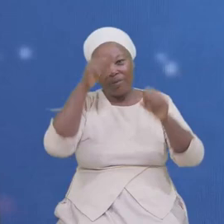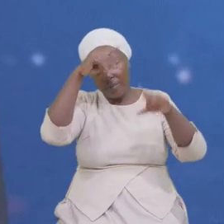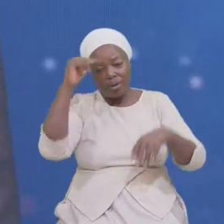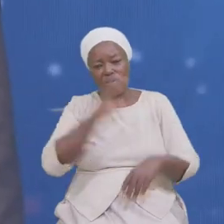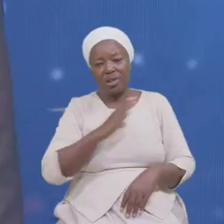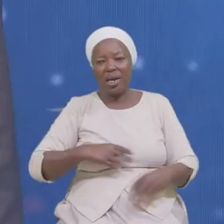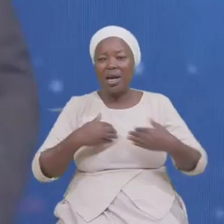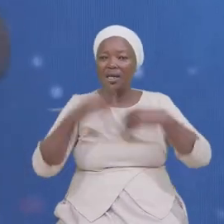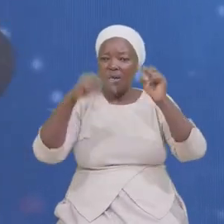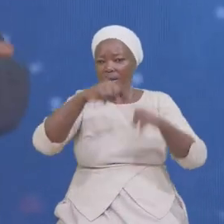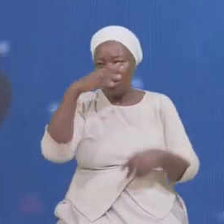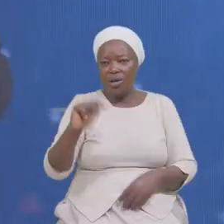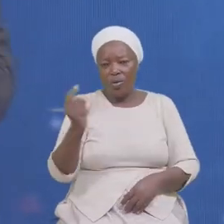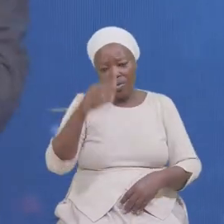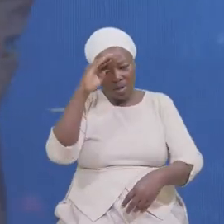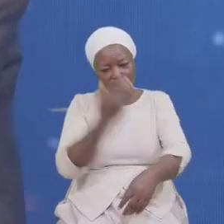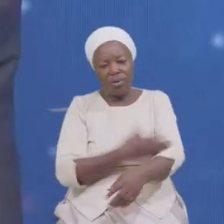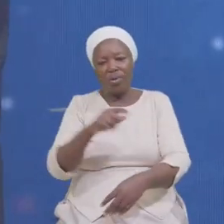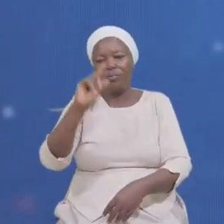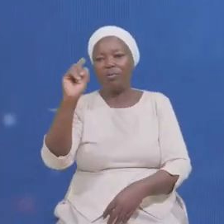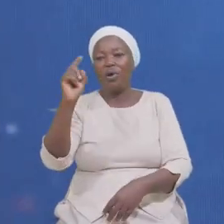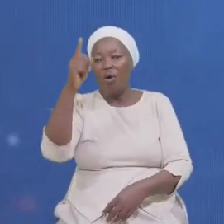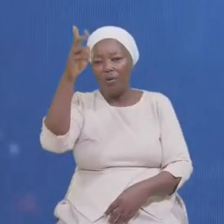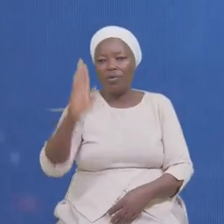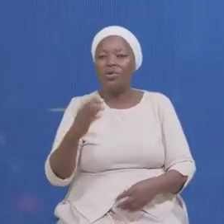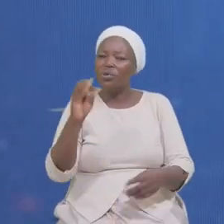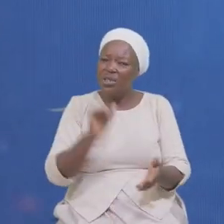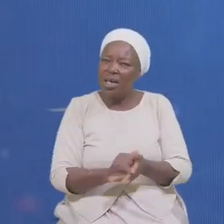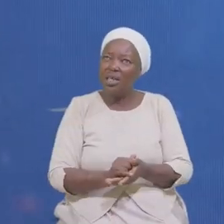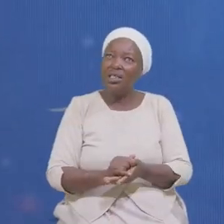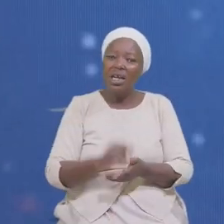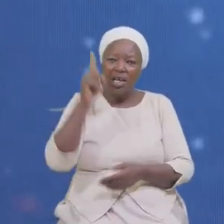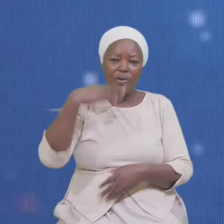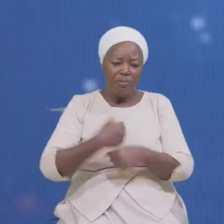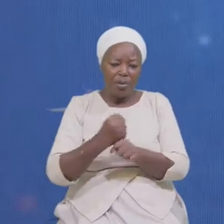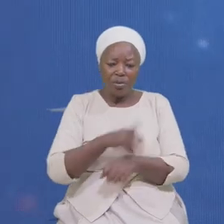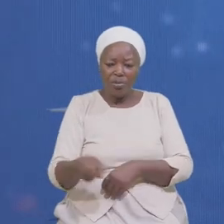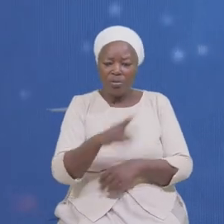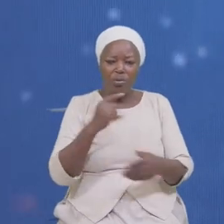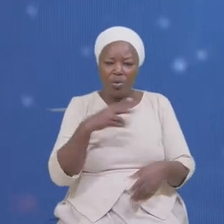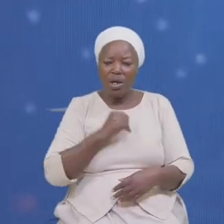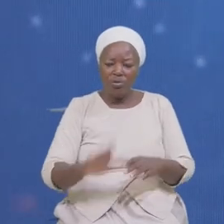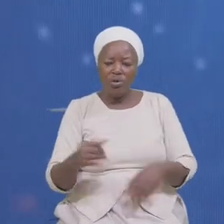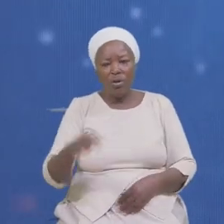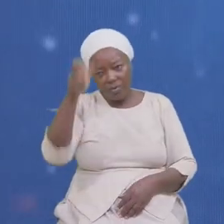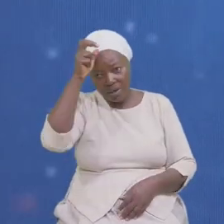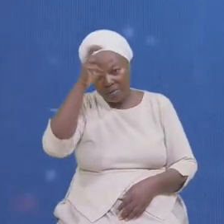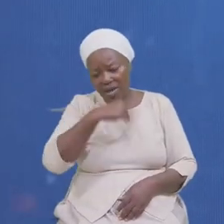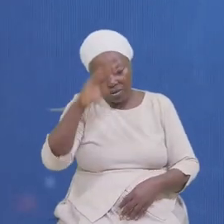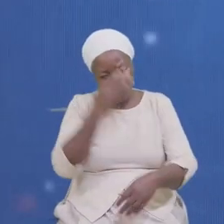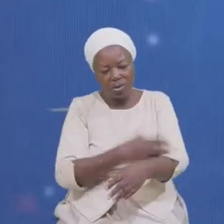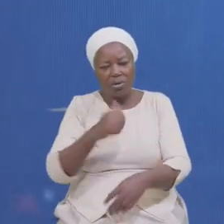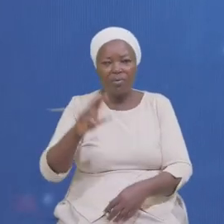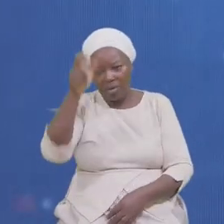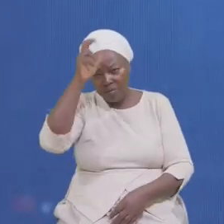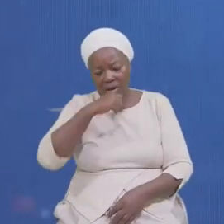only begotten Son of God, so that he'll make those who are children of the devil and the sons of the devil and the daughters